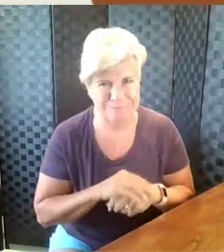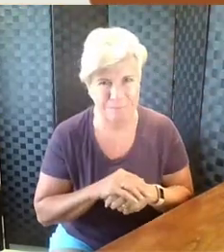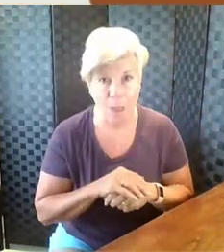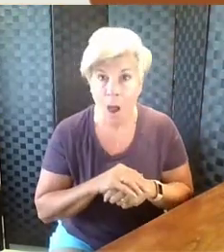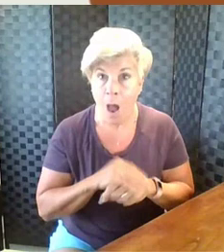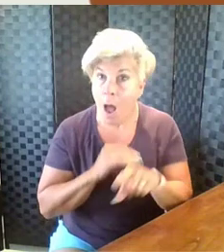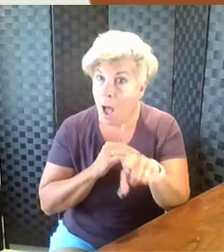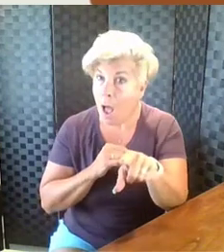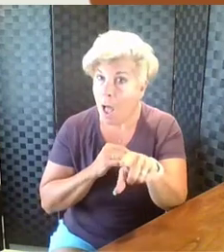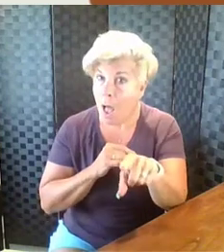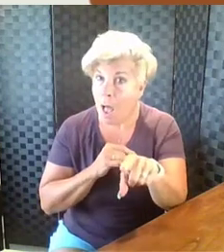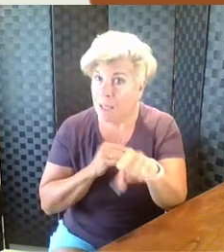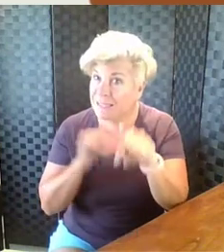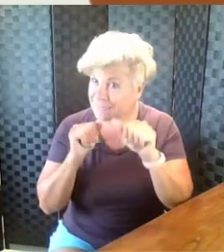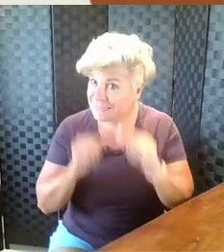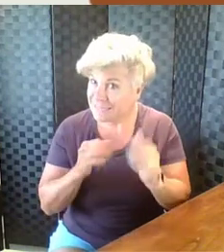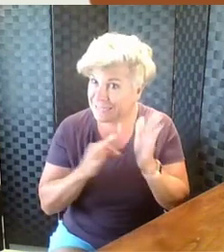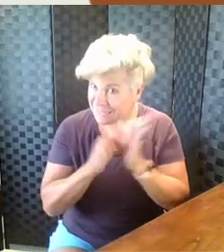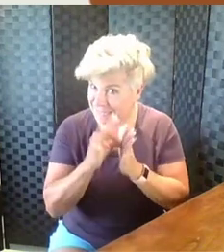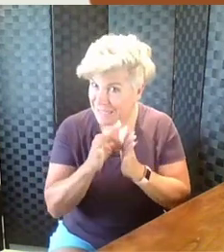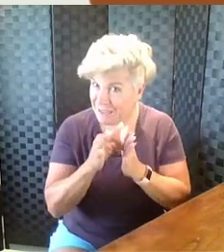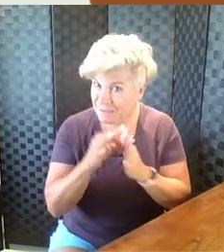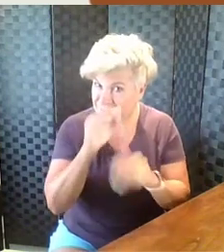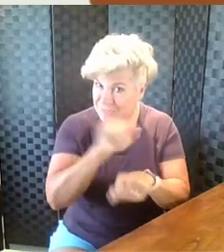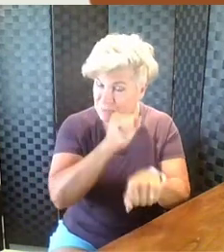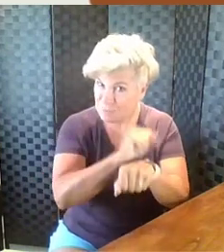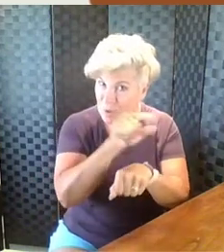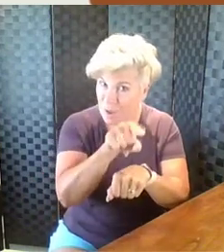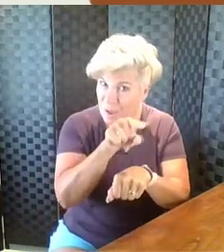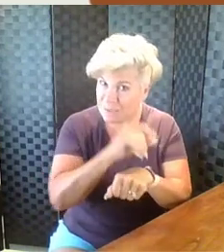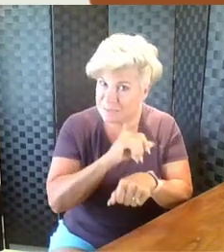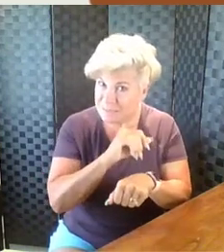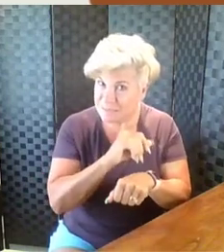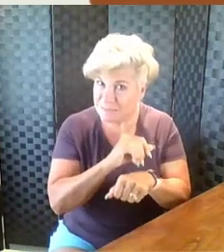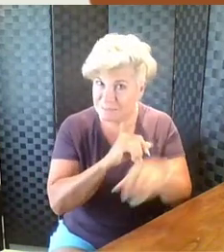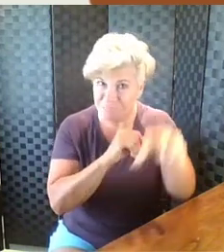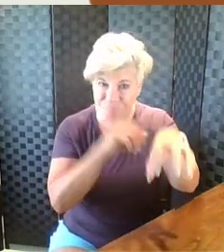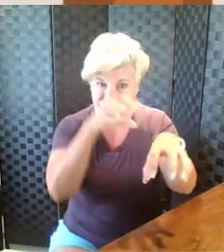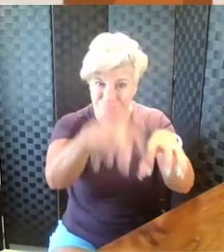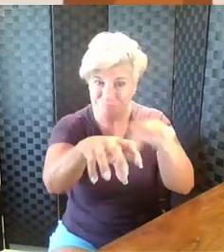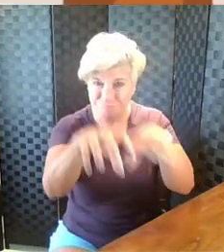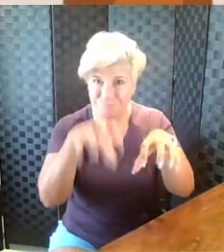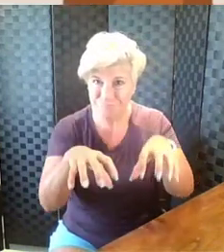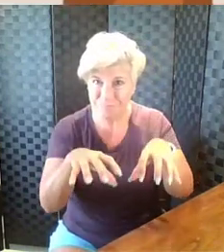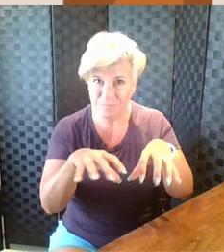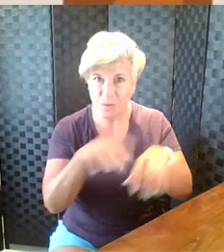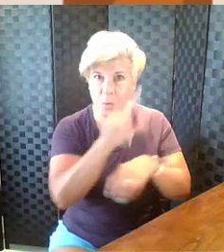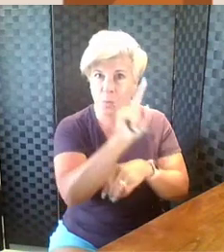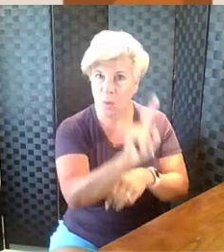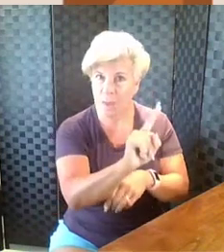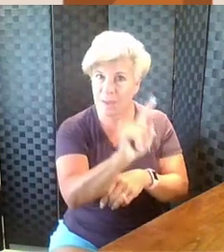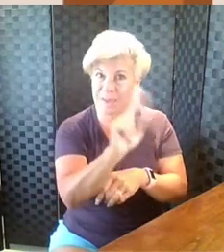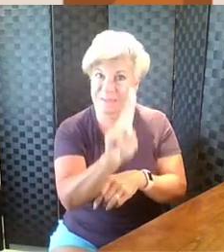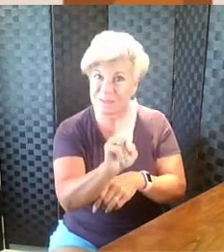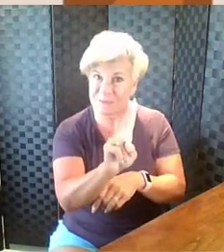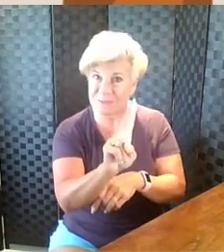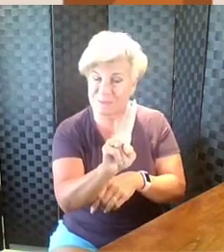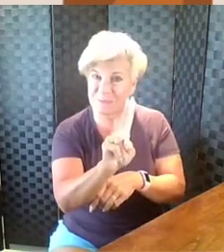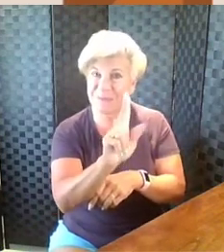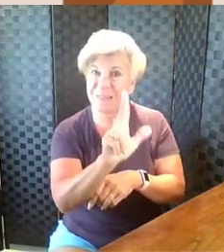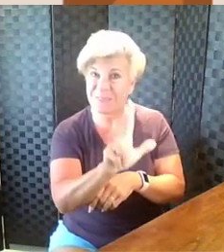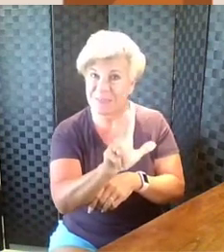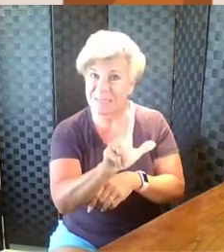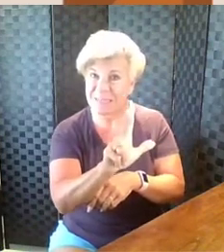Well, then let's count these stones. They lie still. 1,